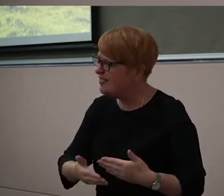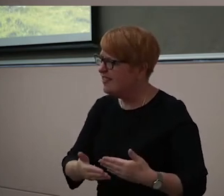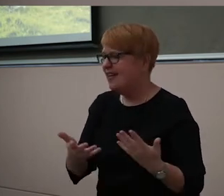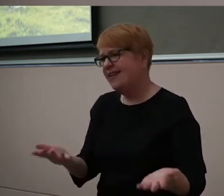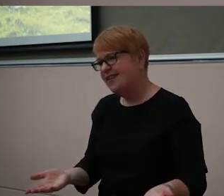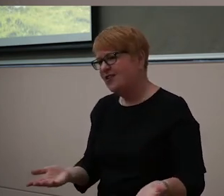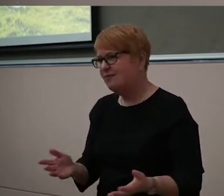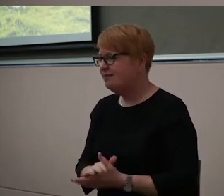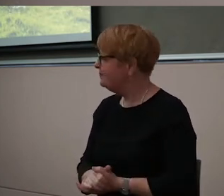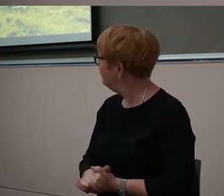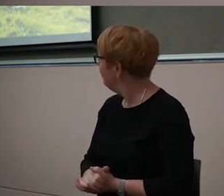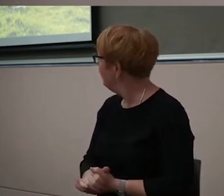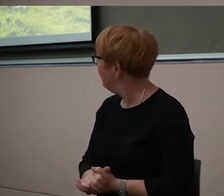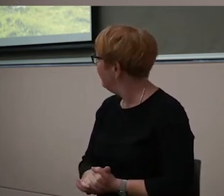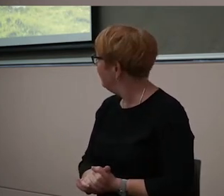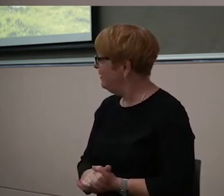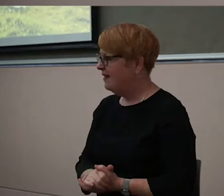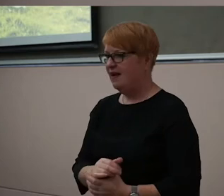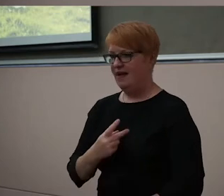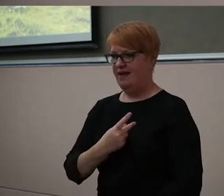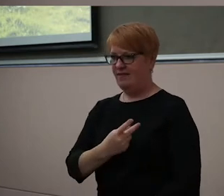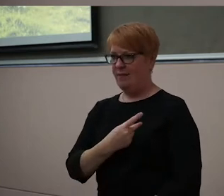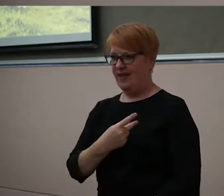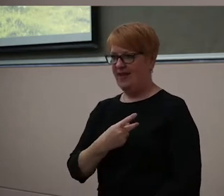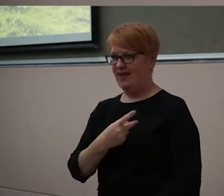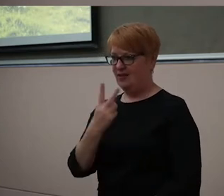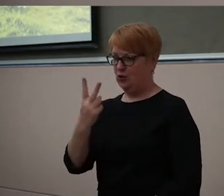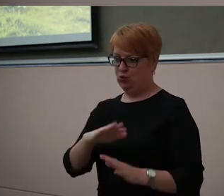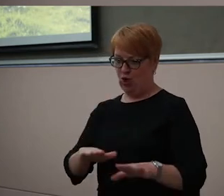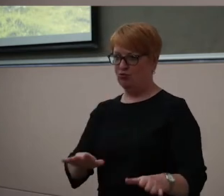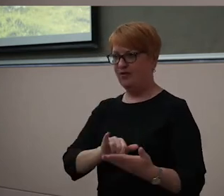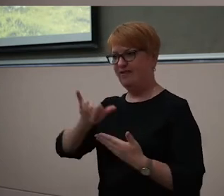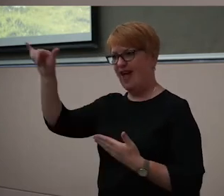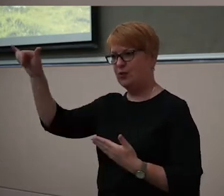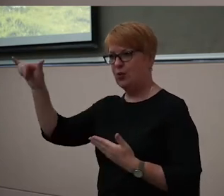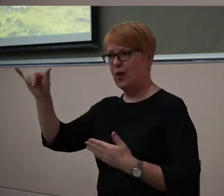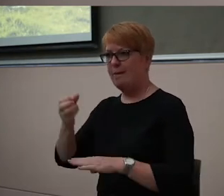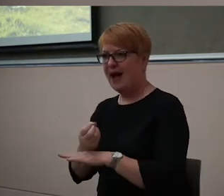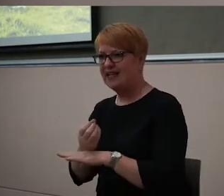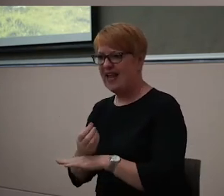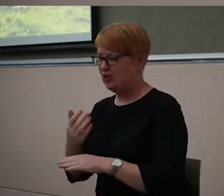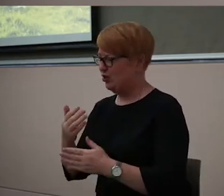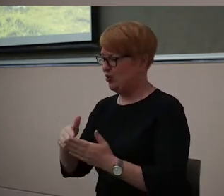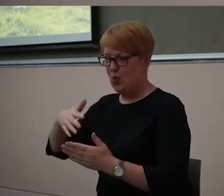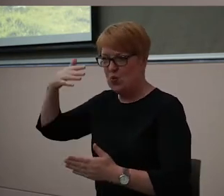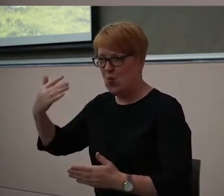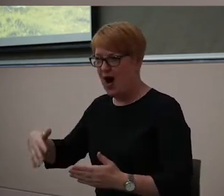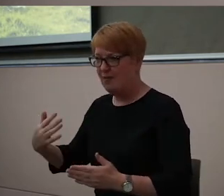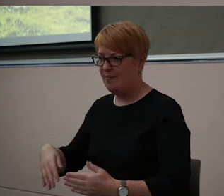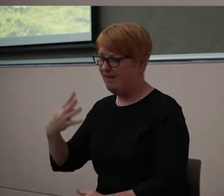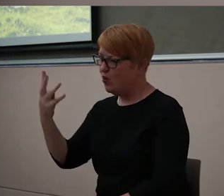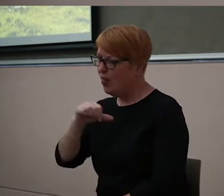unable to seek work. And because he was not permanently resident in the UK, he could not claim supplementary